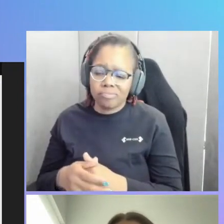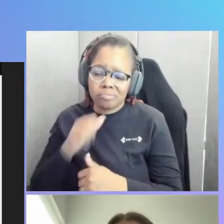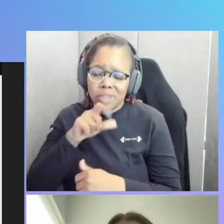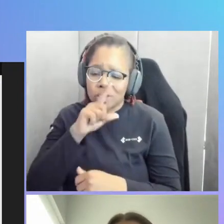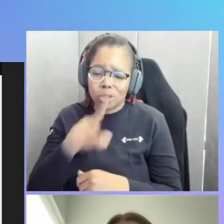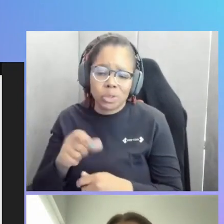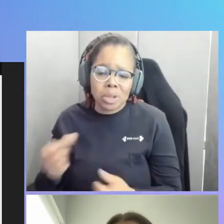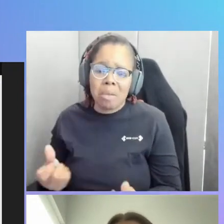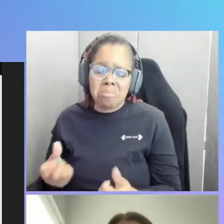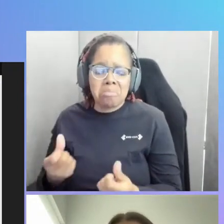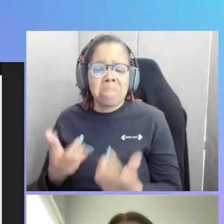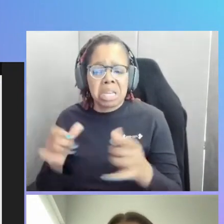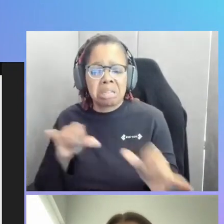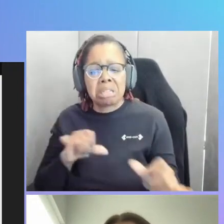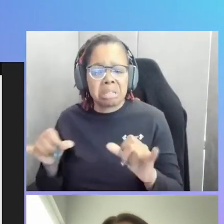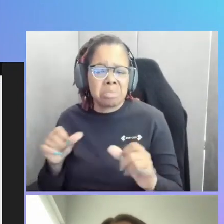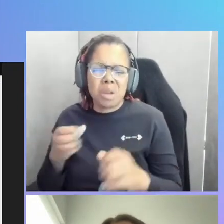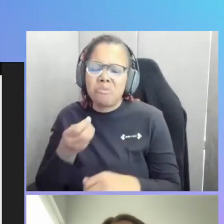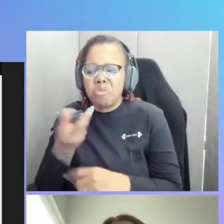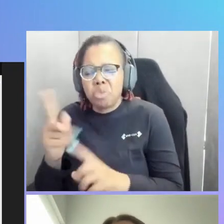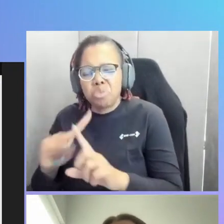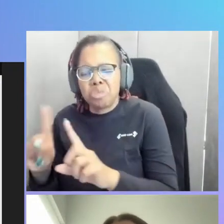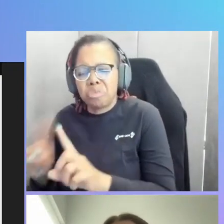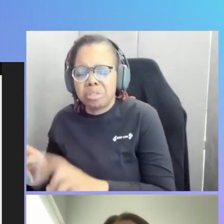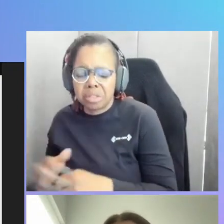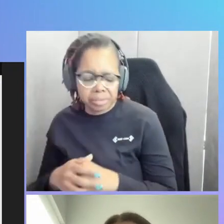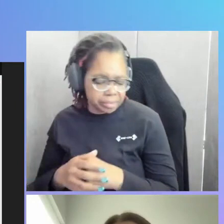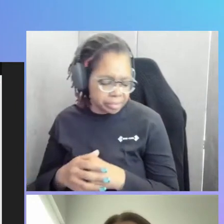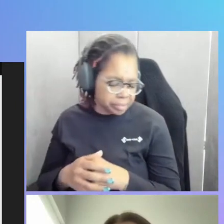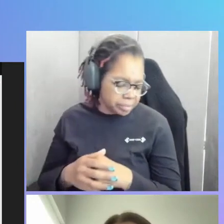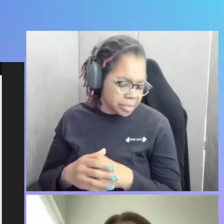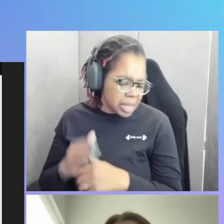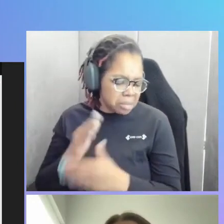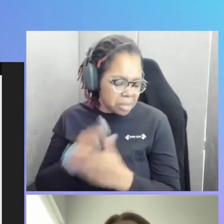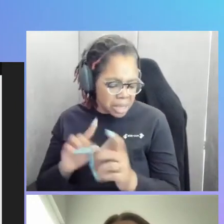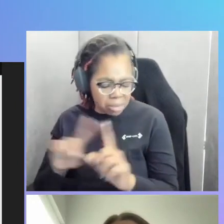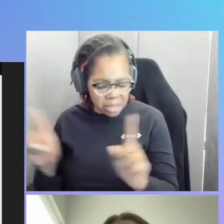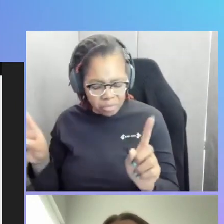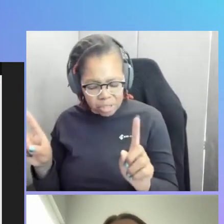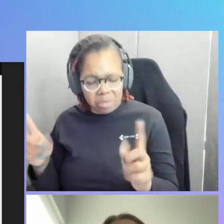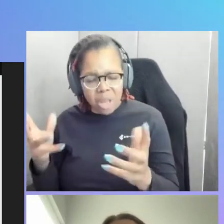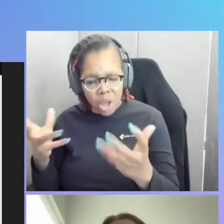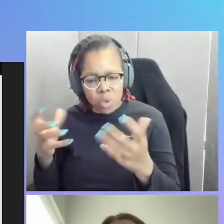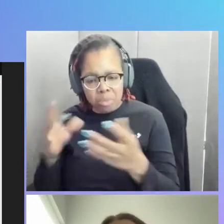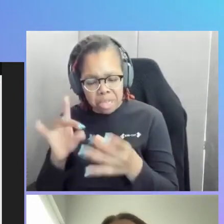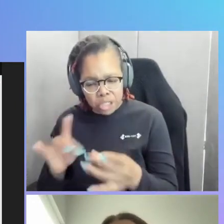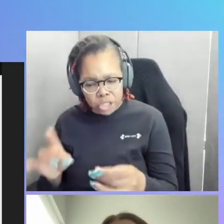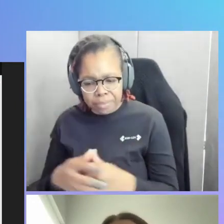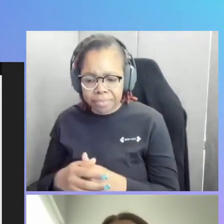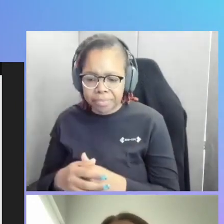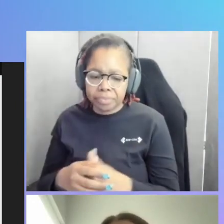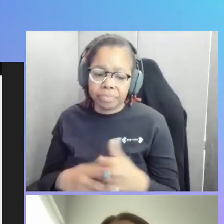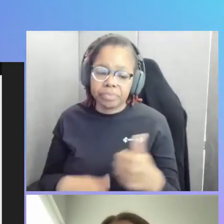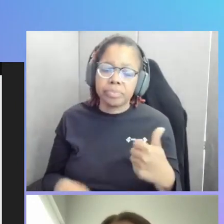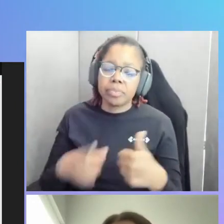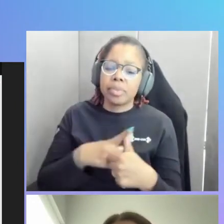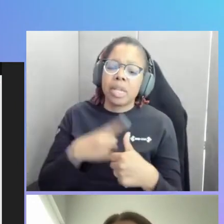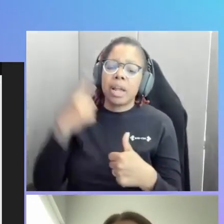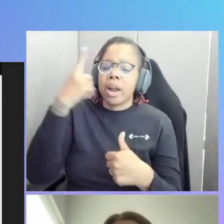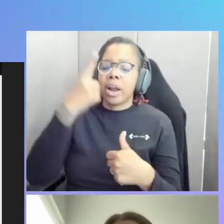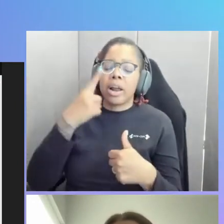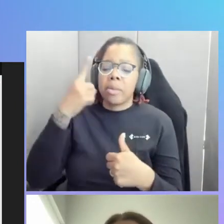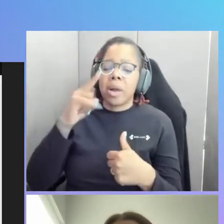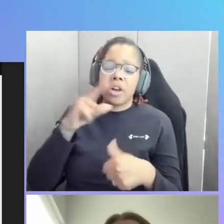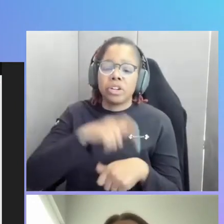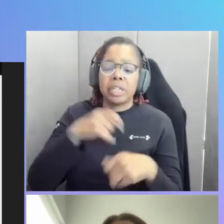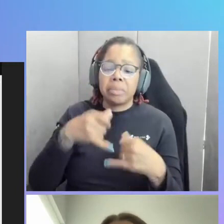lot more similarities than there were differences. But there were some differences that I do want to call out. So one, think through your